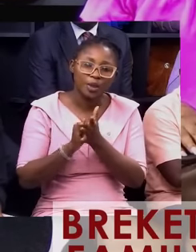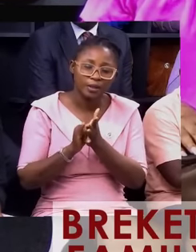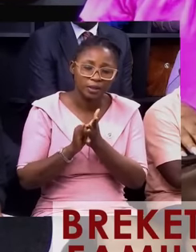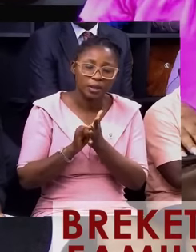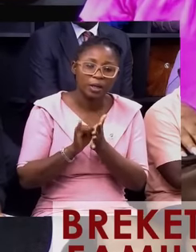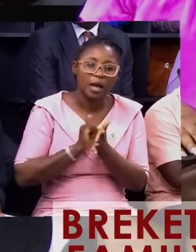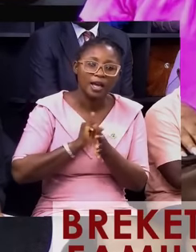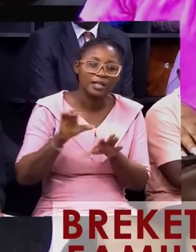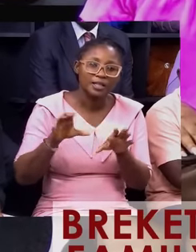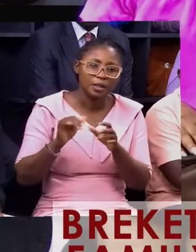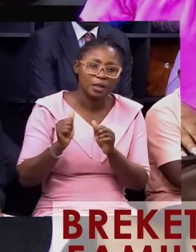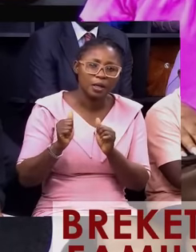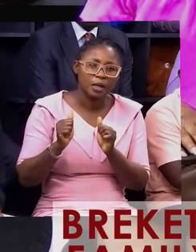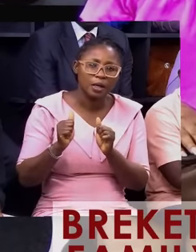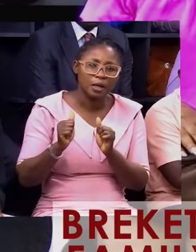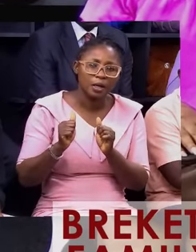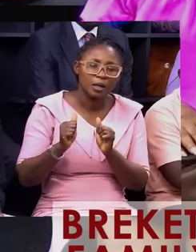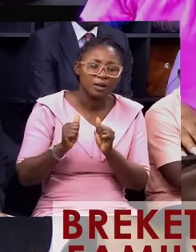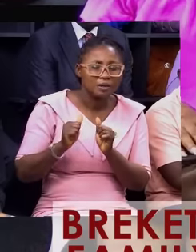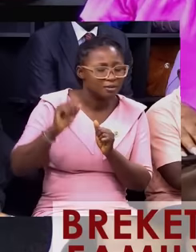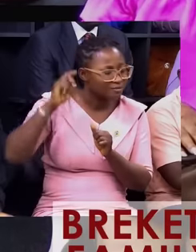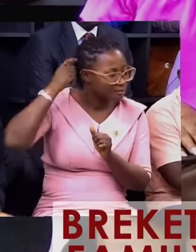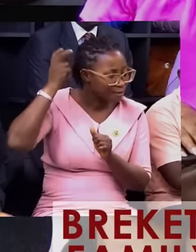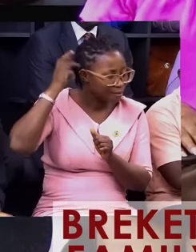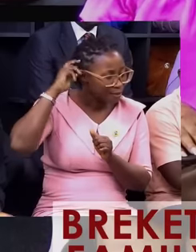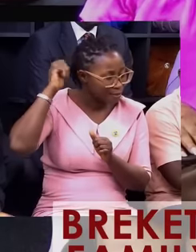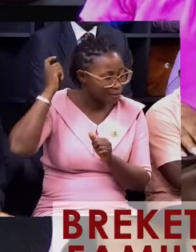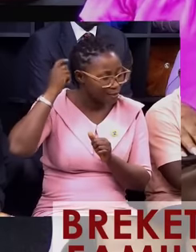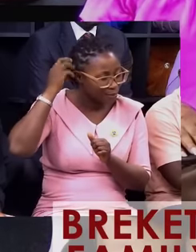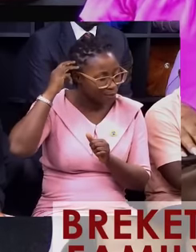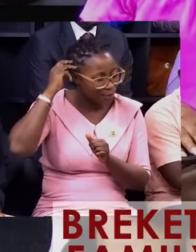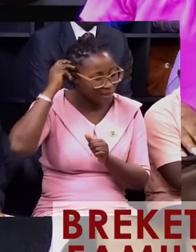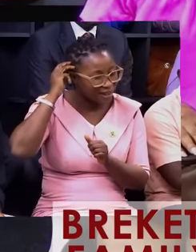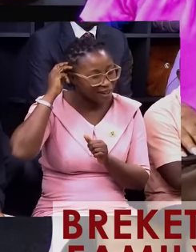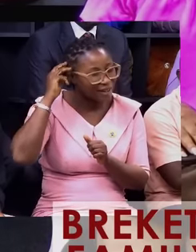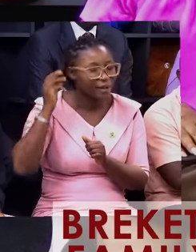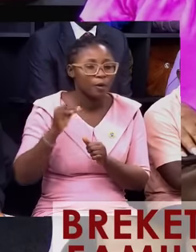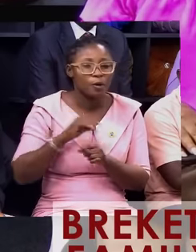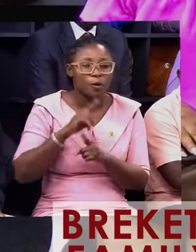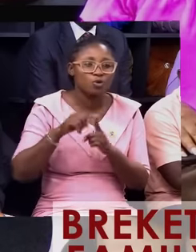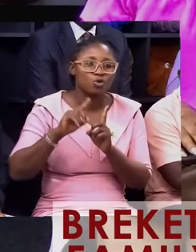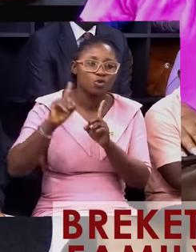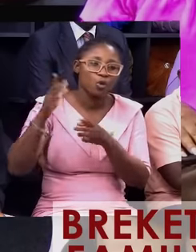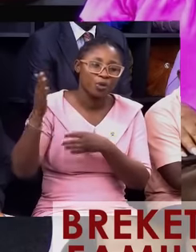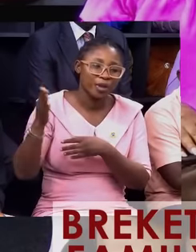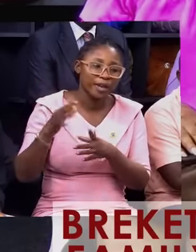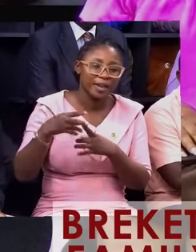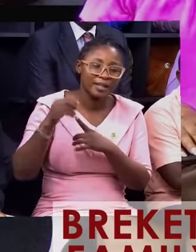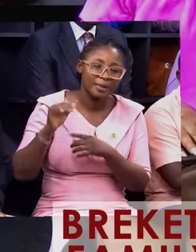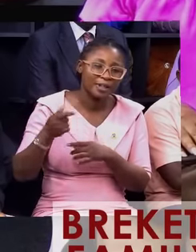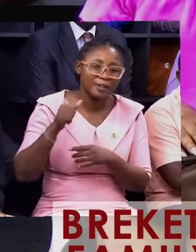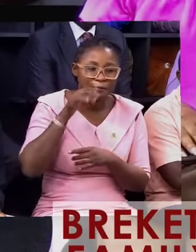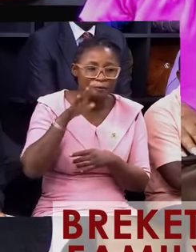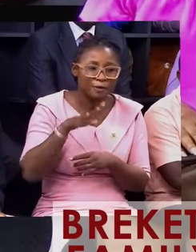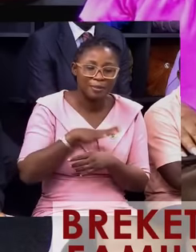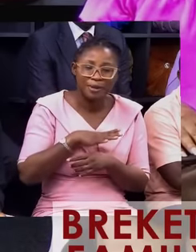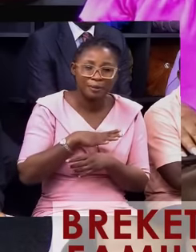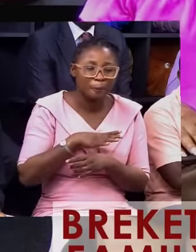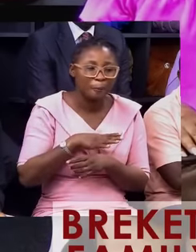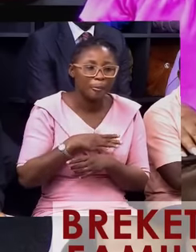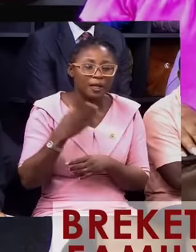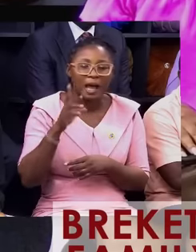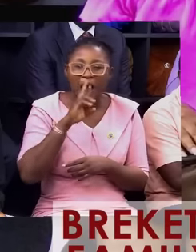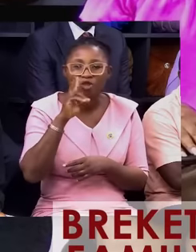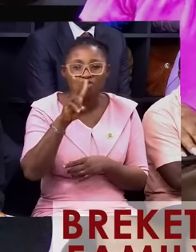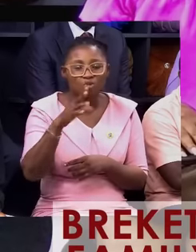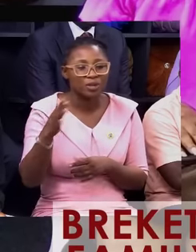that I did a bit of Psychiatry when we go into the psychiatric words especially the female side